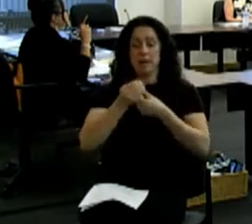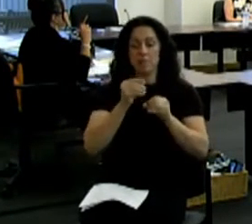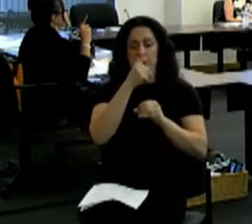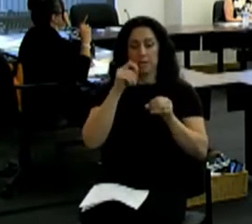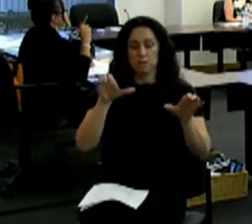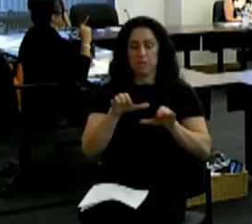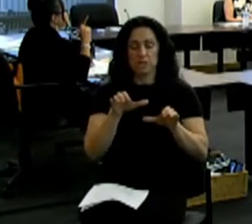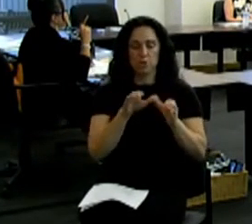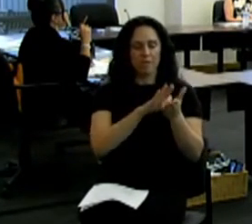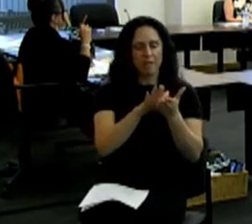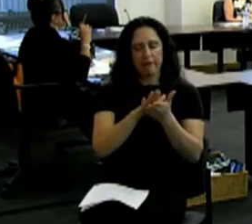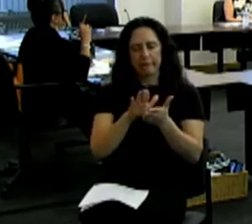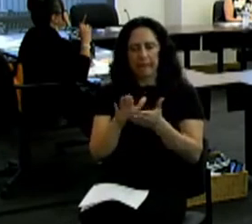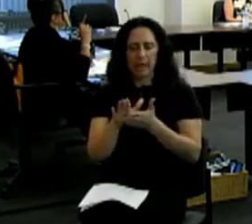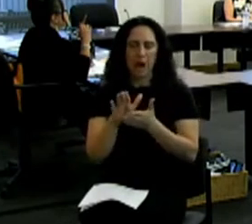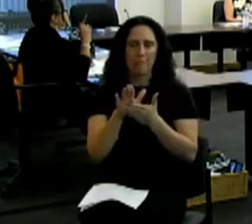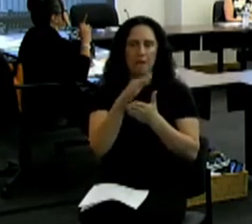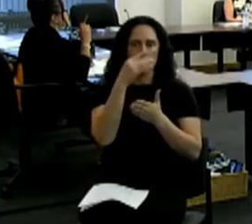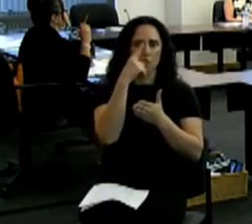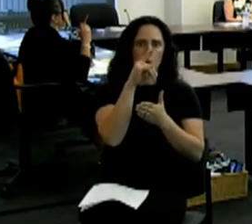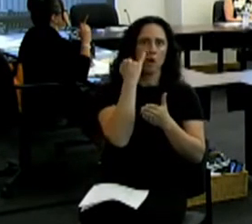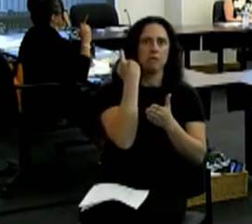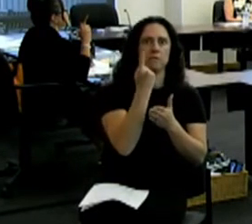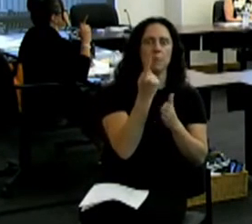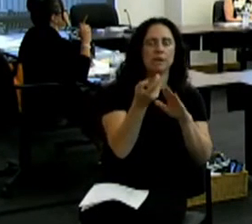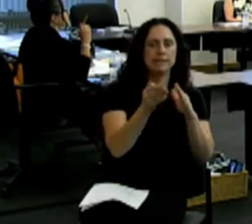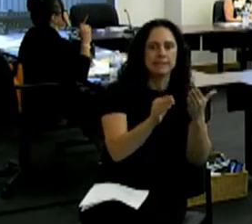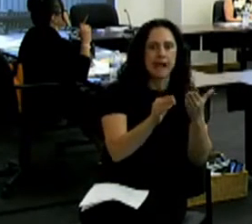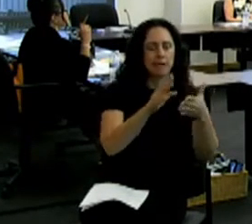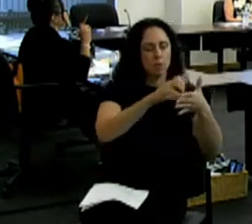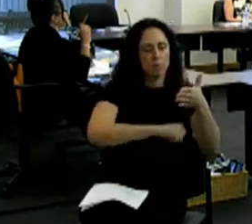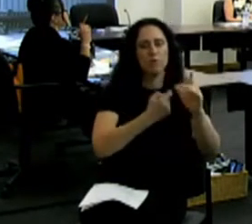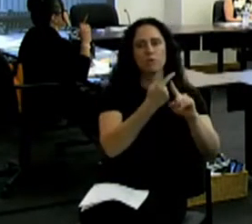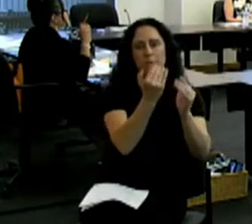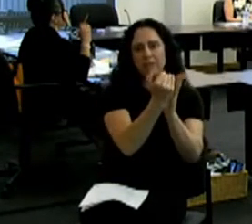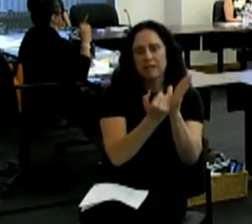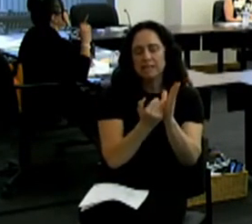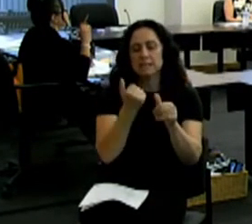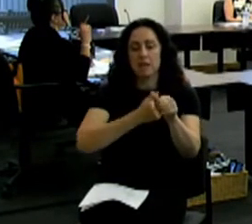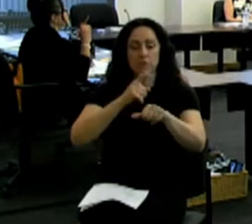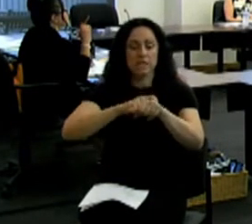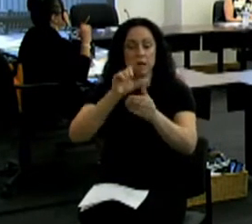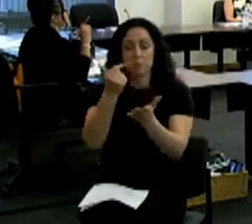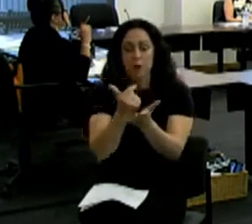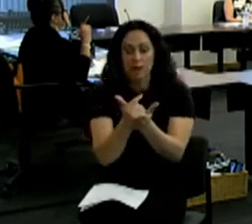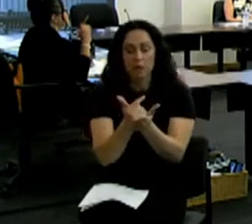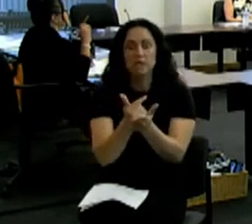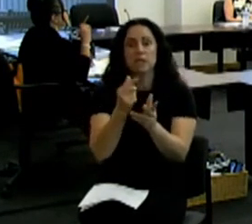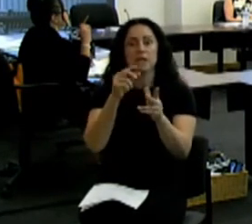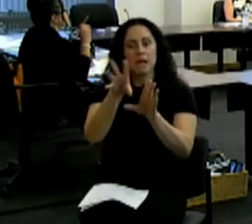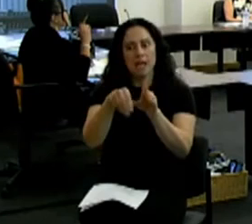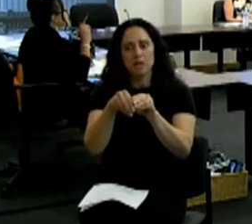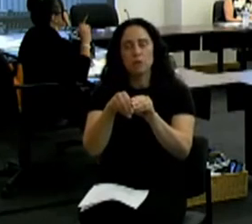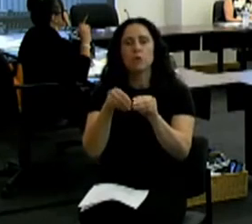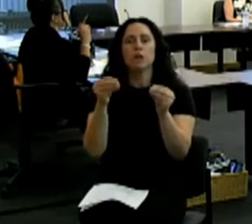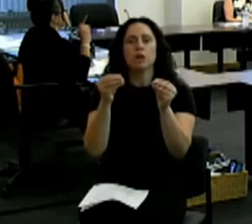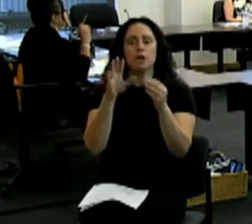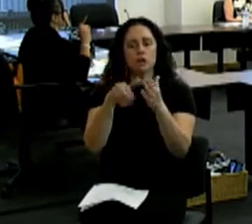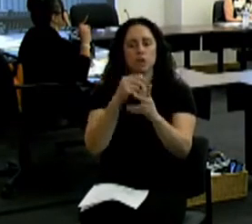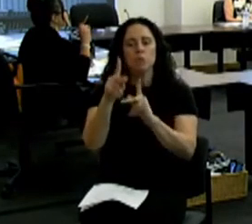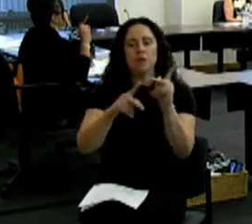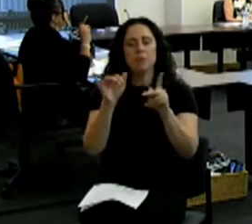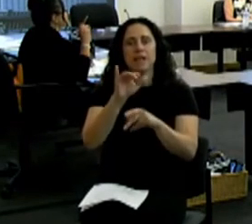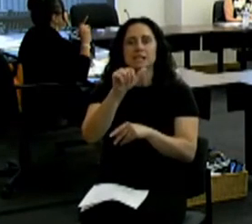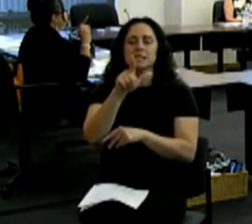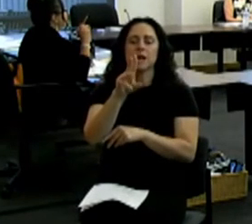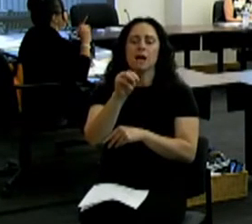we do the cleanups for if somebody has passed, we take them out. Every time we have a graduation, we put those new people in as alumni. When people